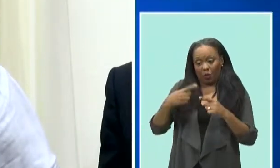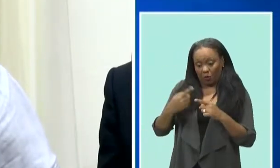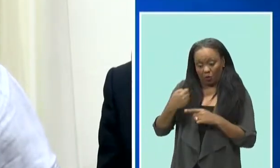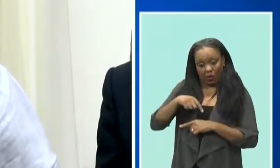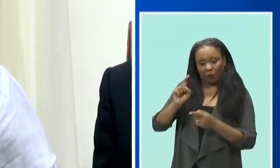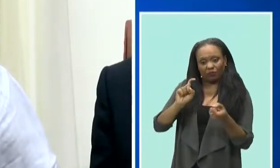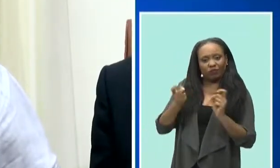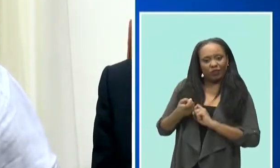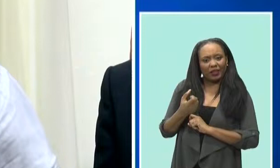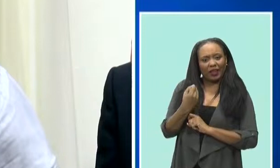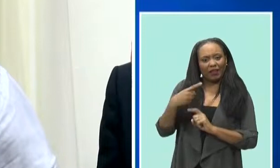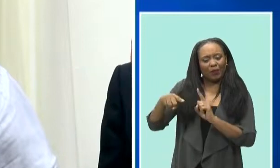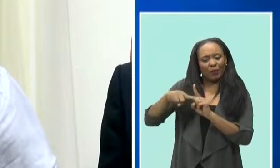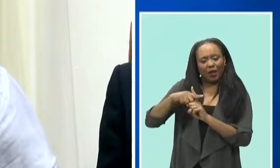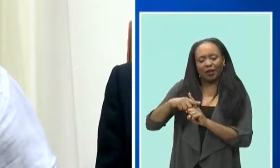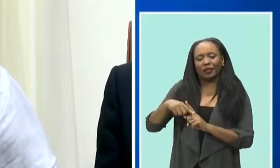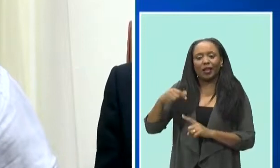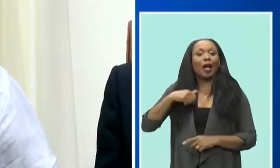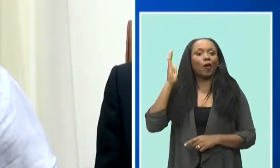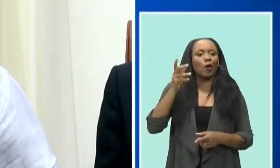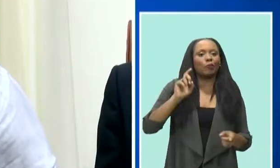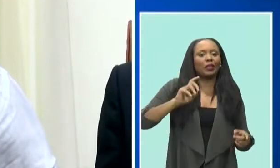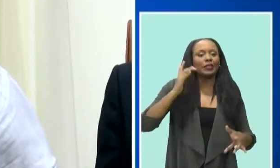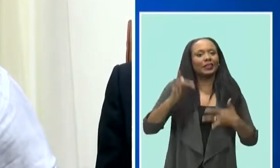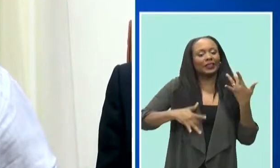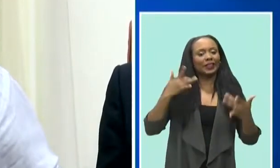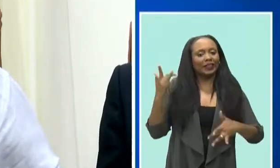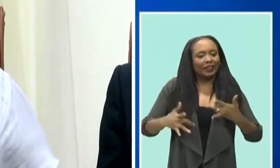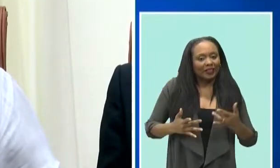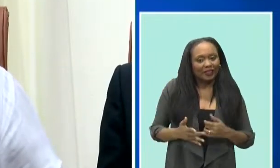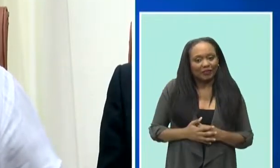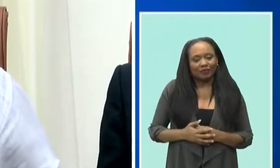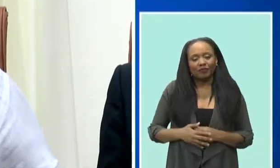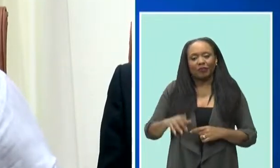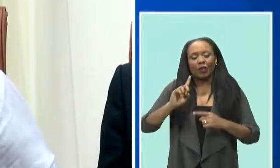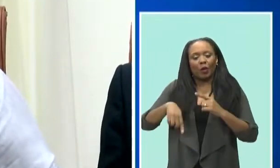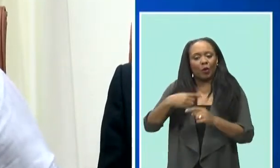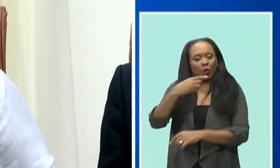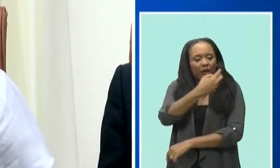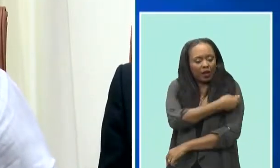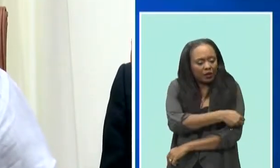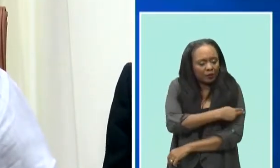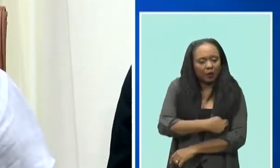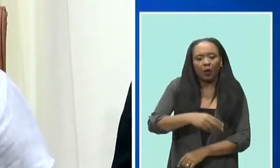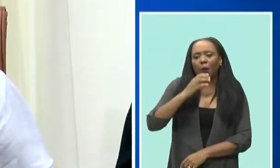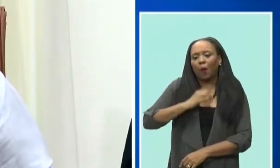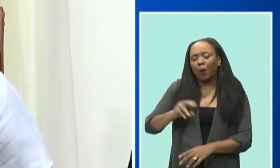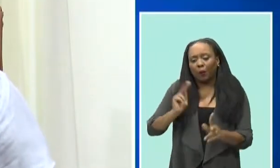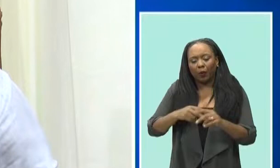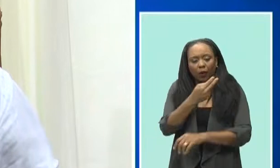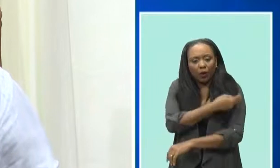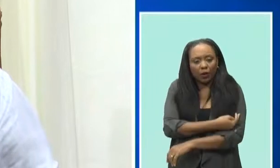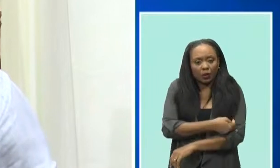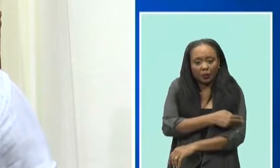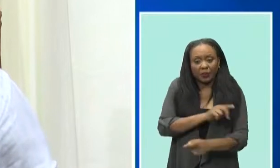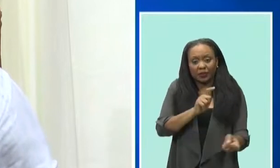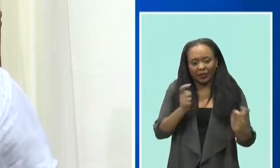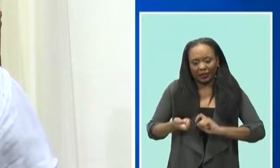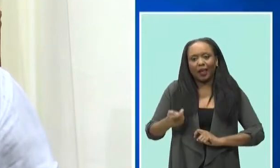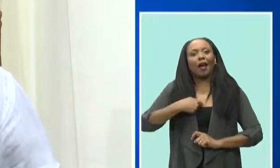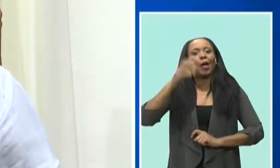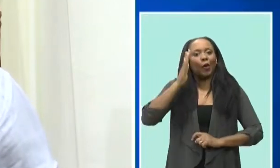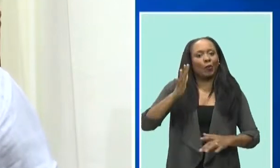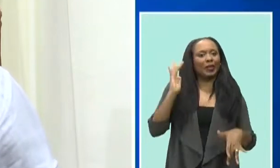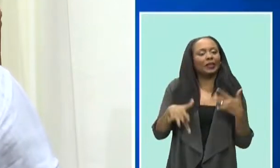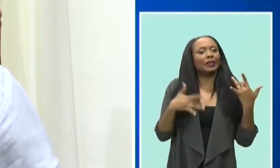jubilant and skinning coffins when we finish restructuring the Queen Elizabeth Hospital, the geriatric hospital, and all of those other things. In